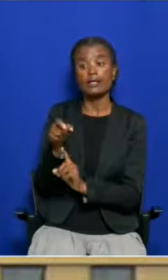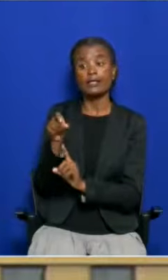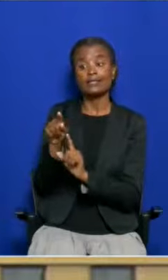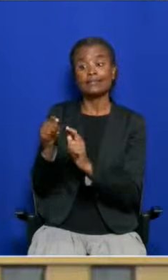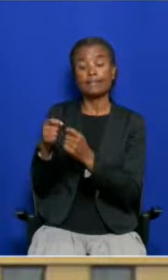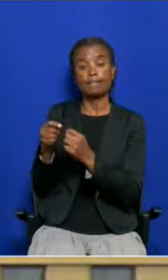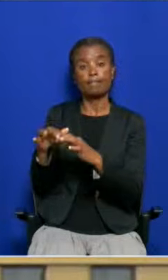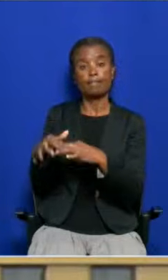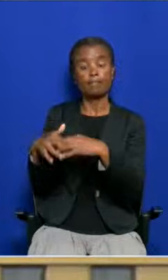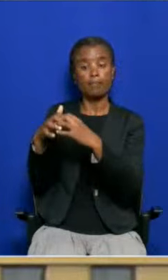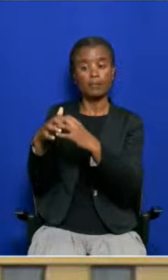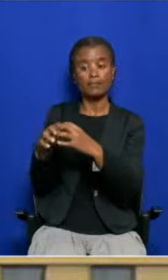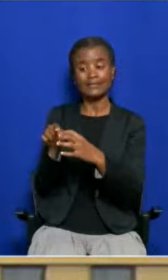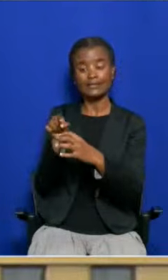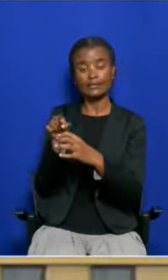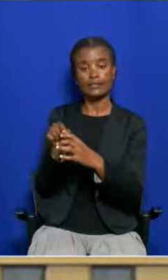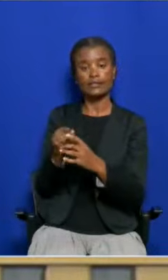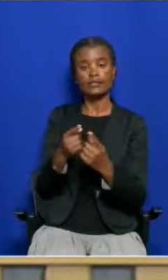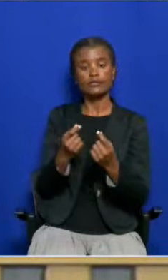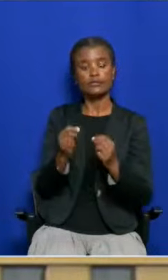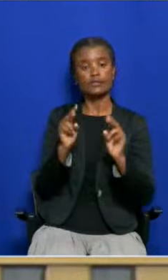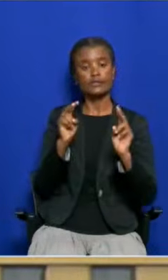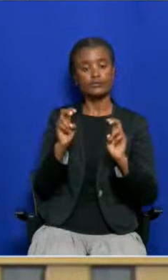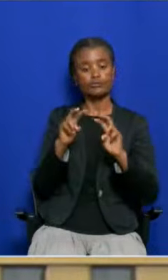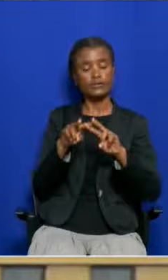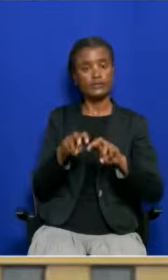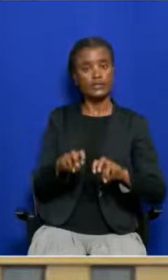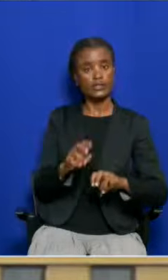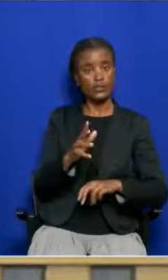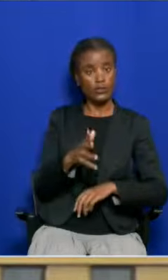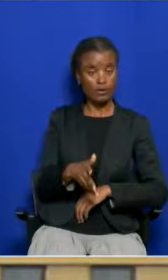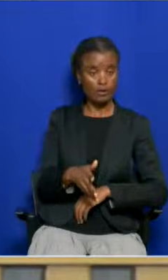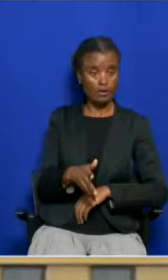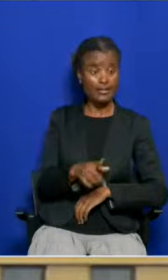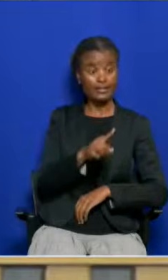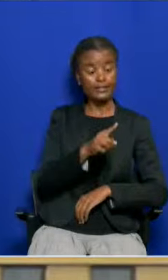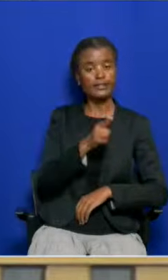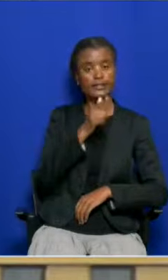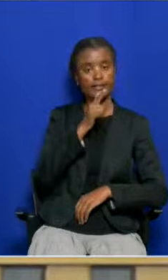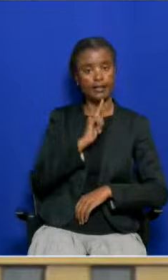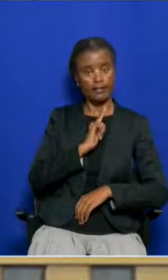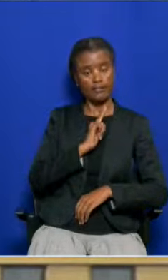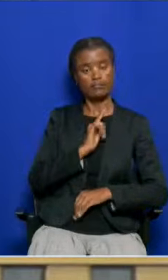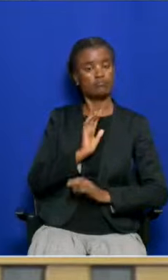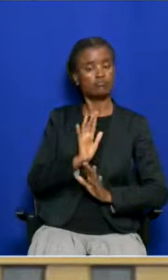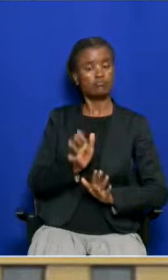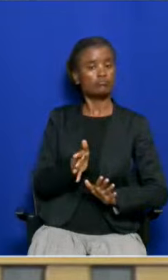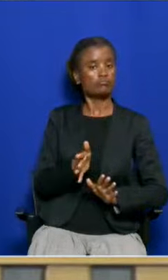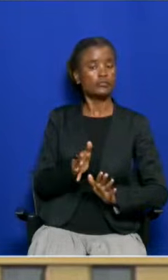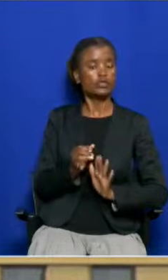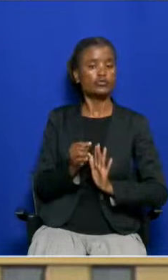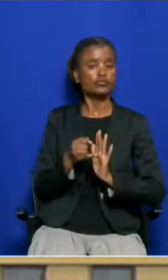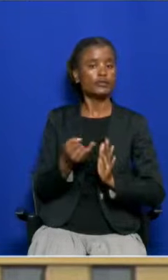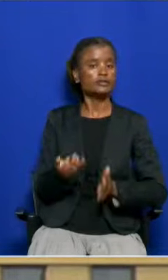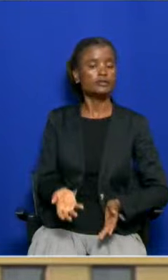investigate these matters. It's just alerting me. And then I